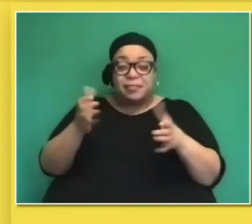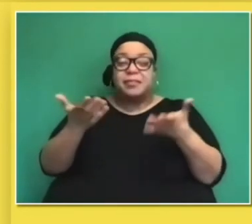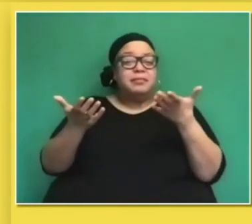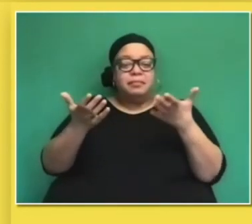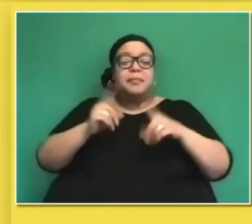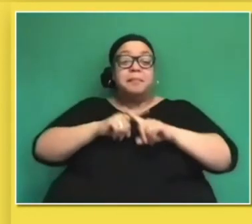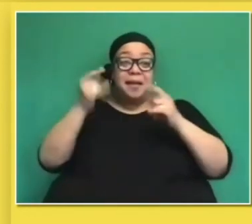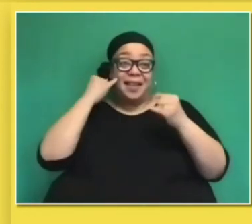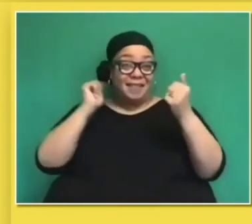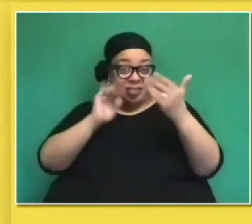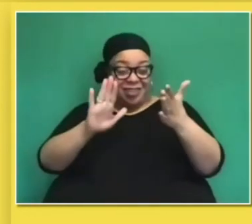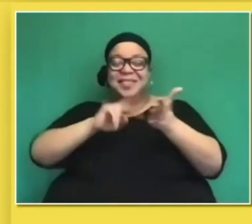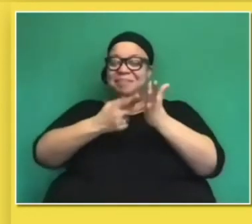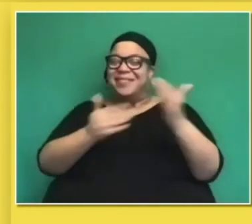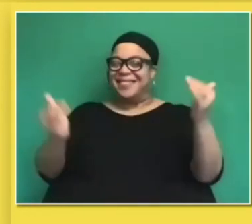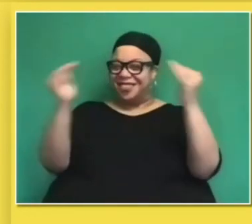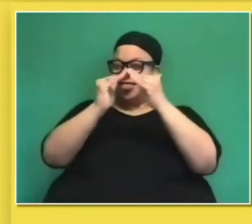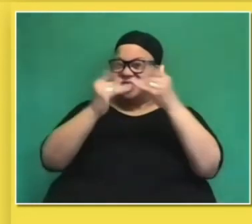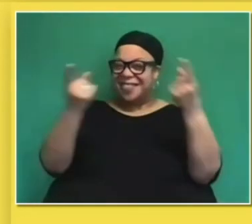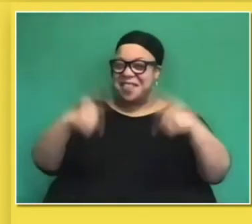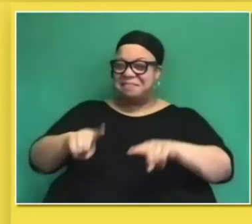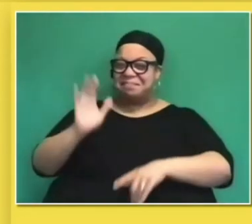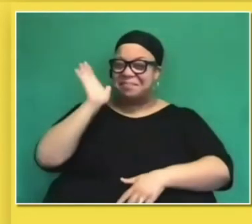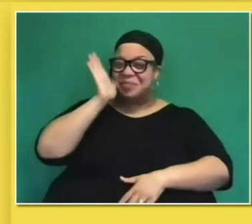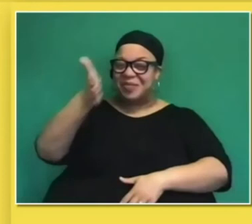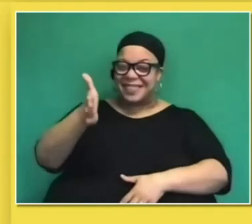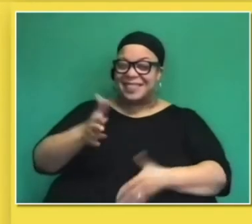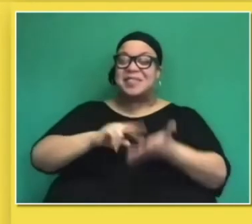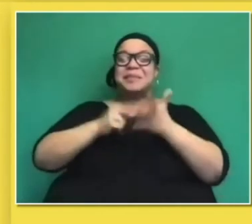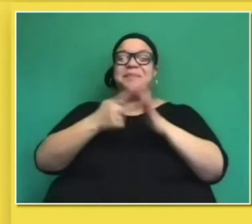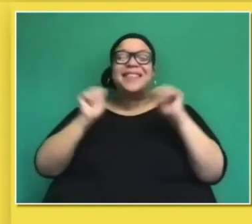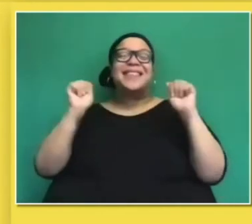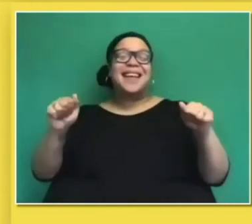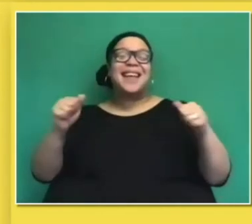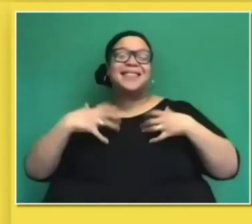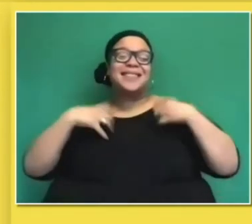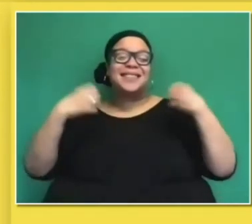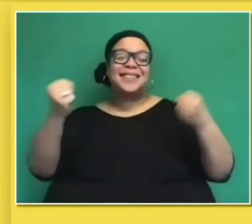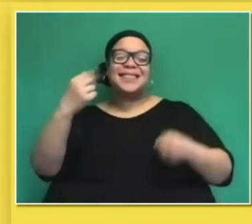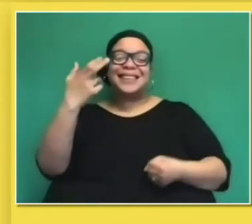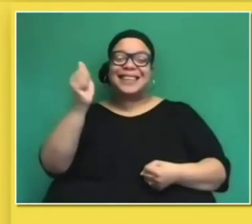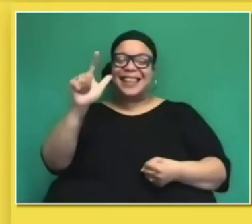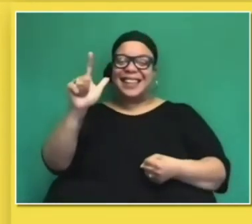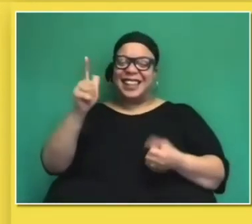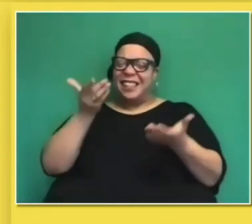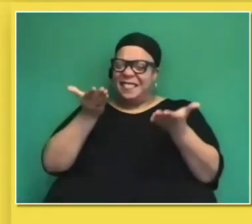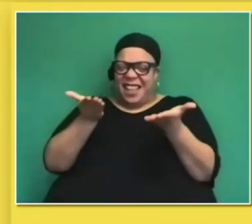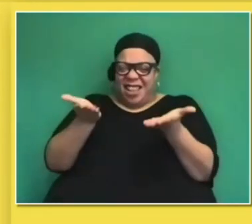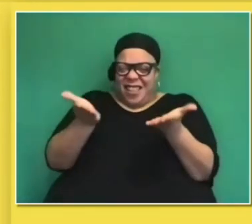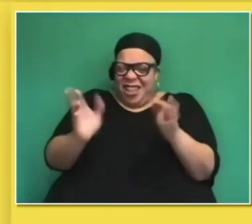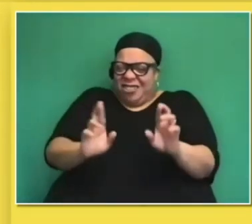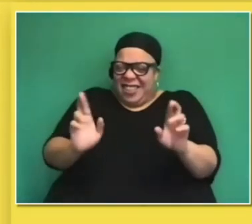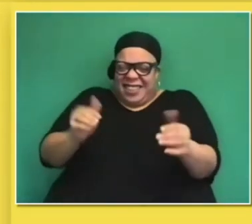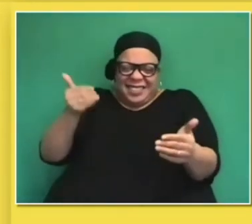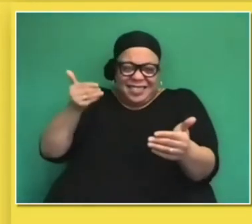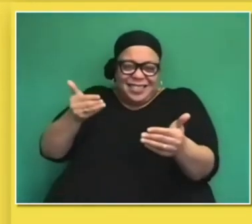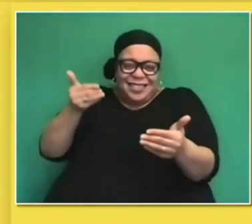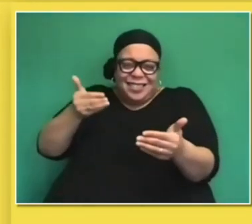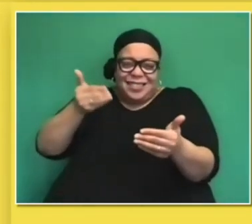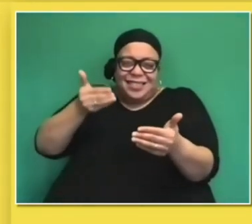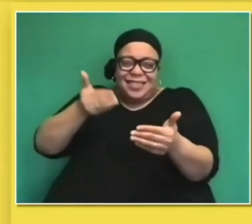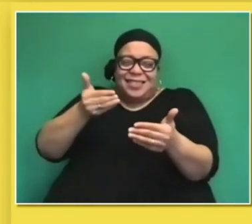If promoting the general welfare comes, healing is present. If caring for the least of these, healing is present. And all may not